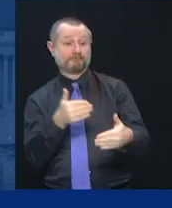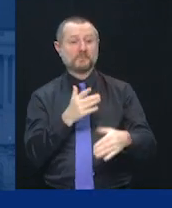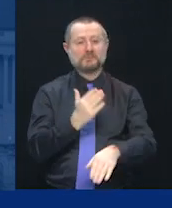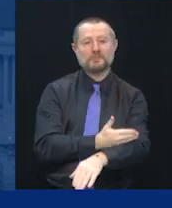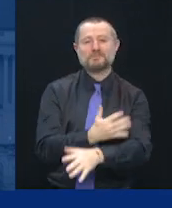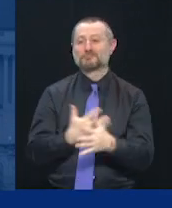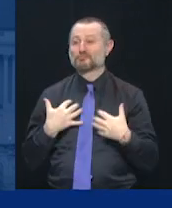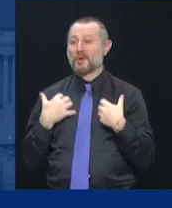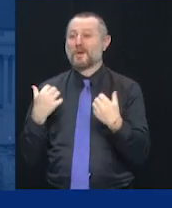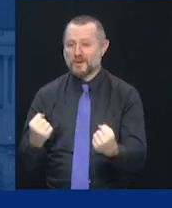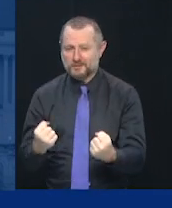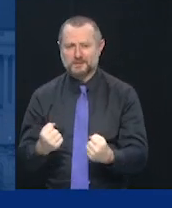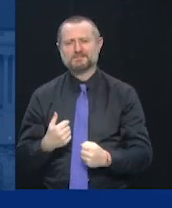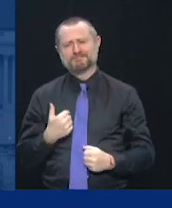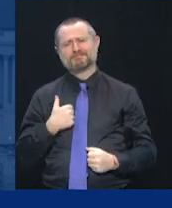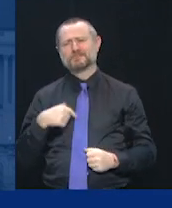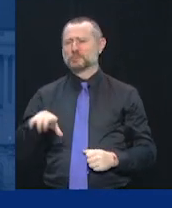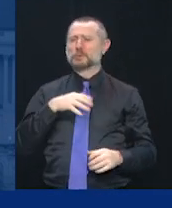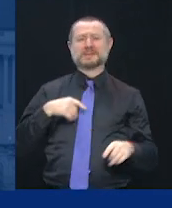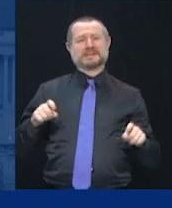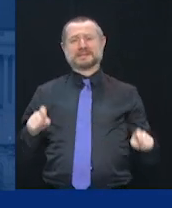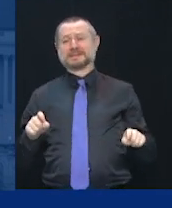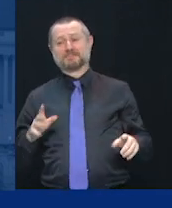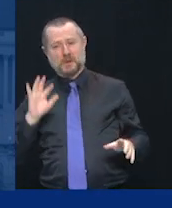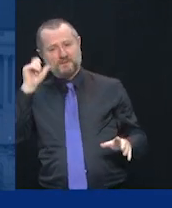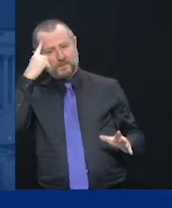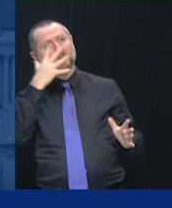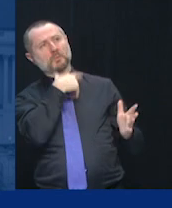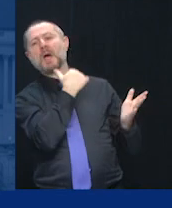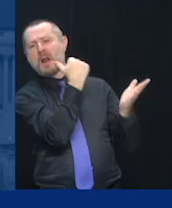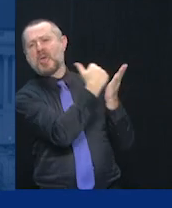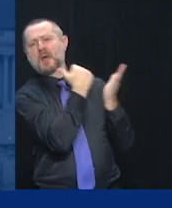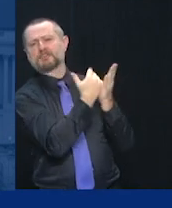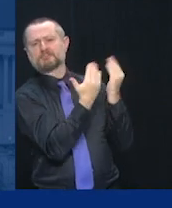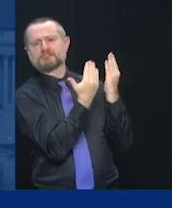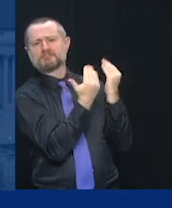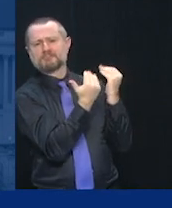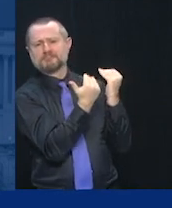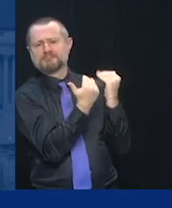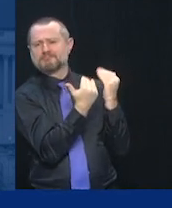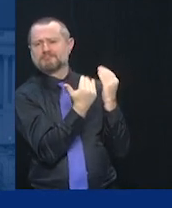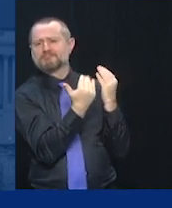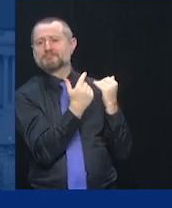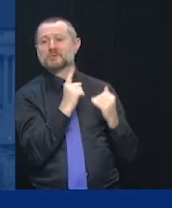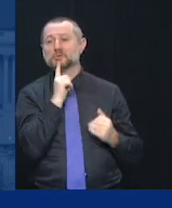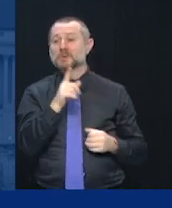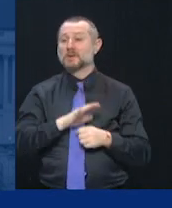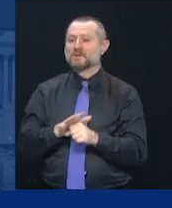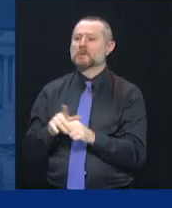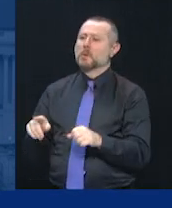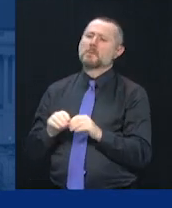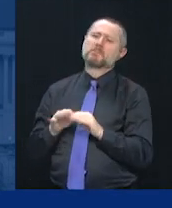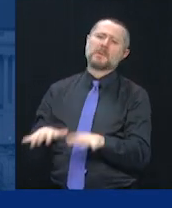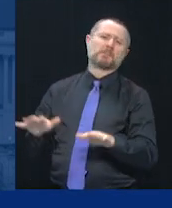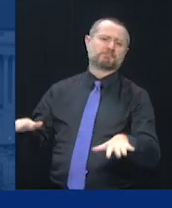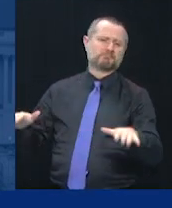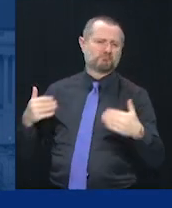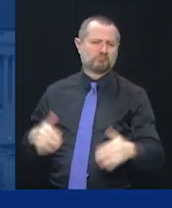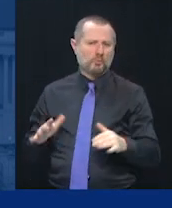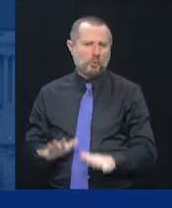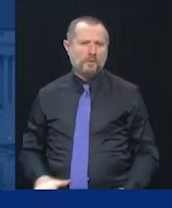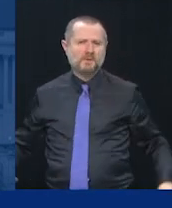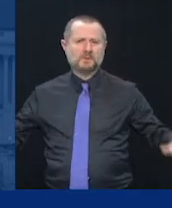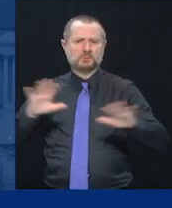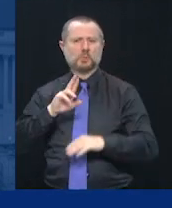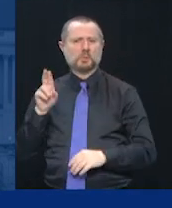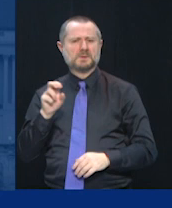need help from the federal government. This has been a national pandemic. It's a national economic crisis.